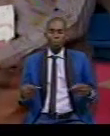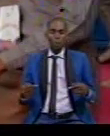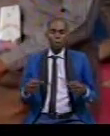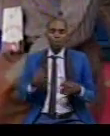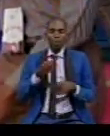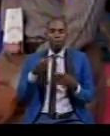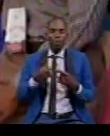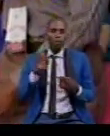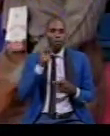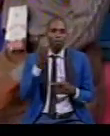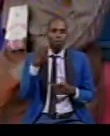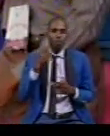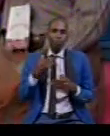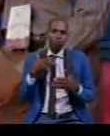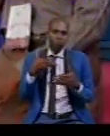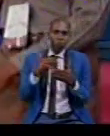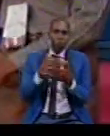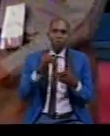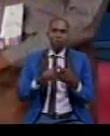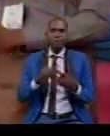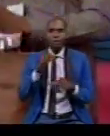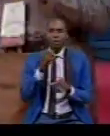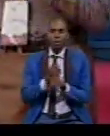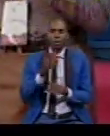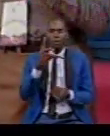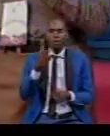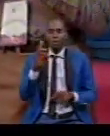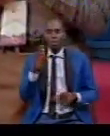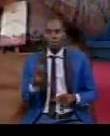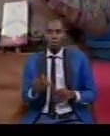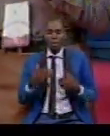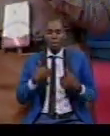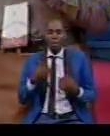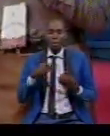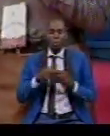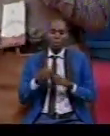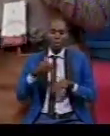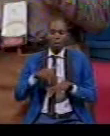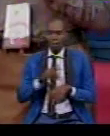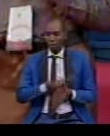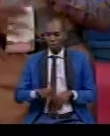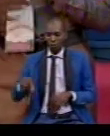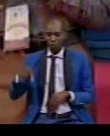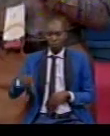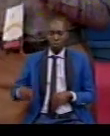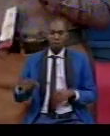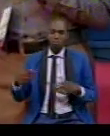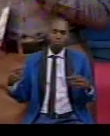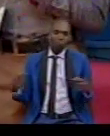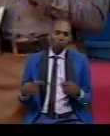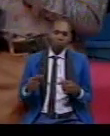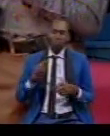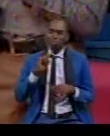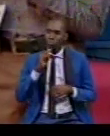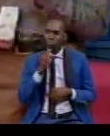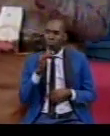Lord anymore. Sin partner will not be my Lord anymore. The concubine will not be my